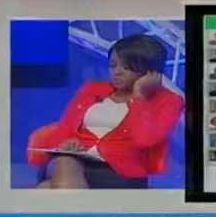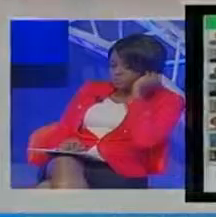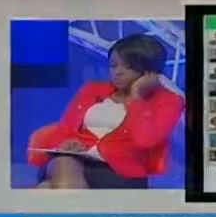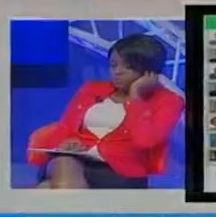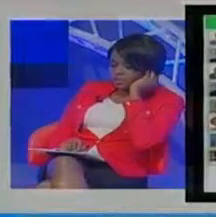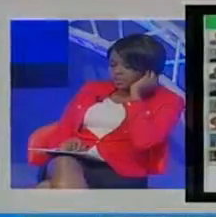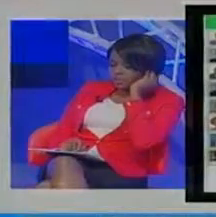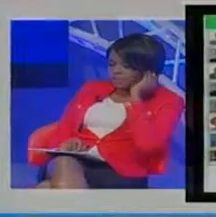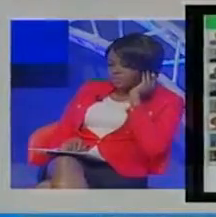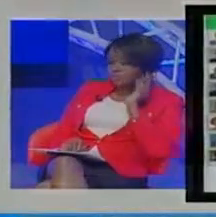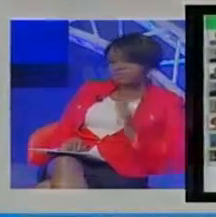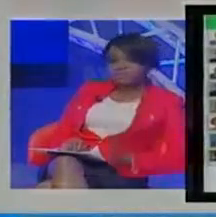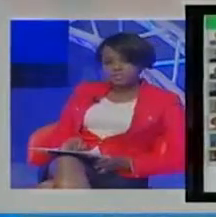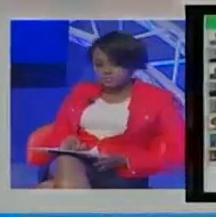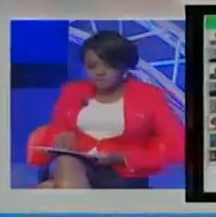26,853 votes, Uhuru Kenyatta